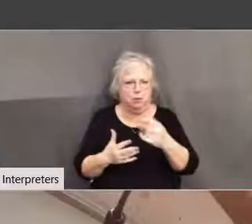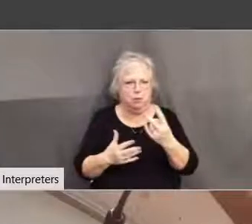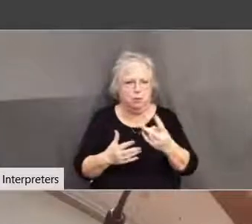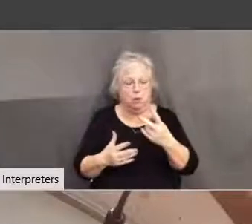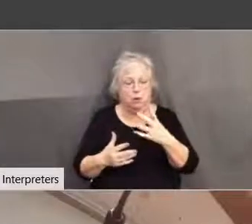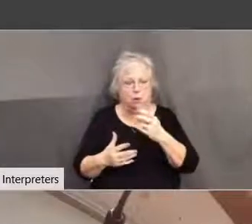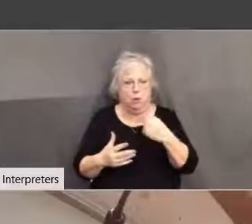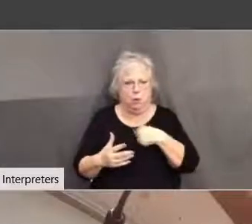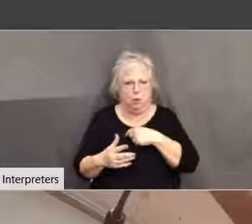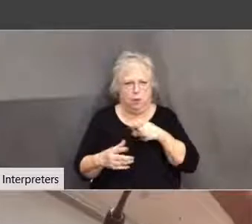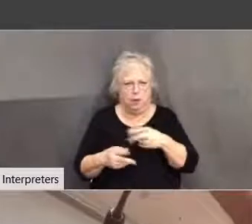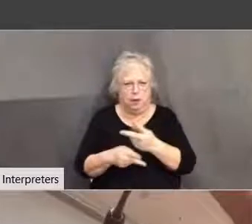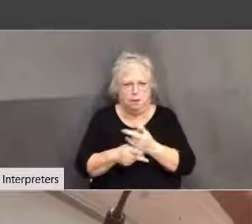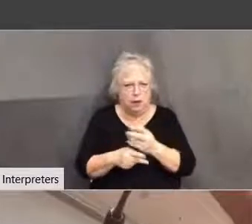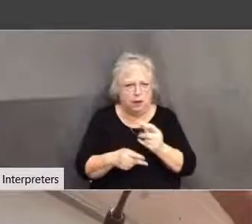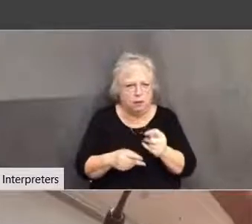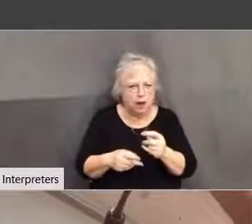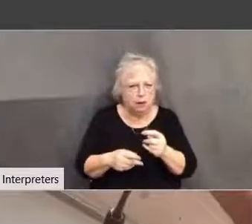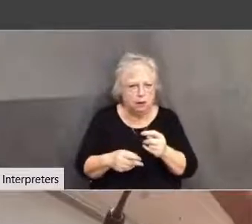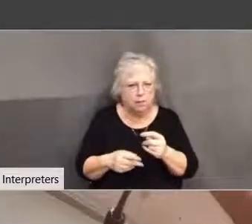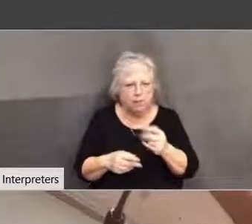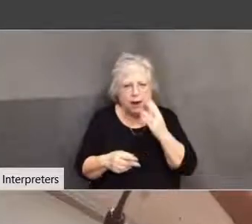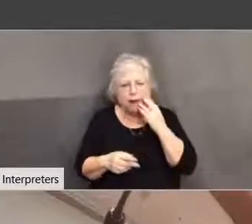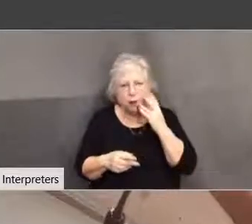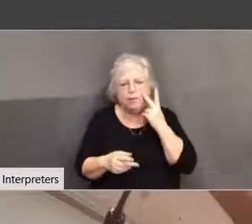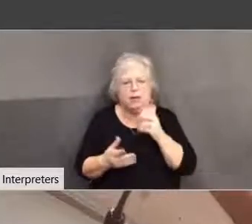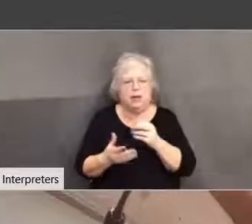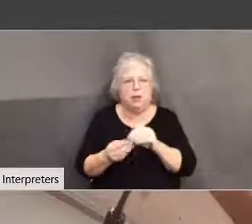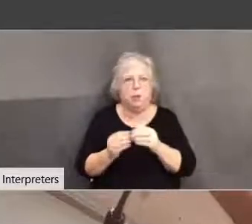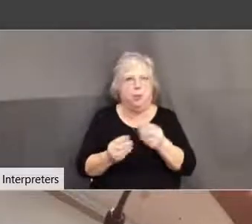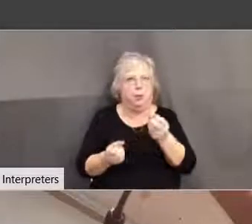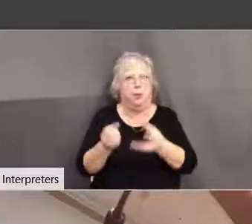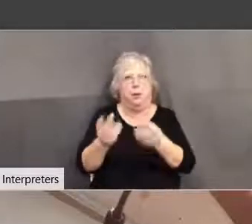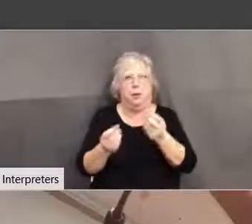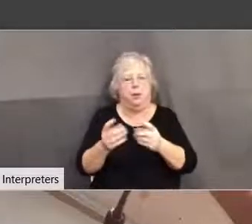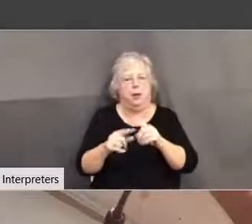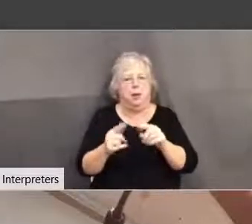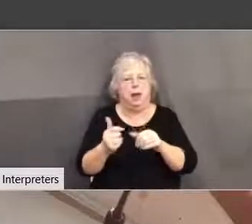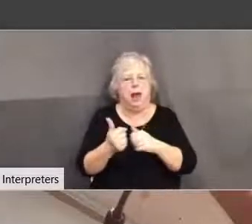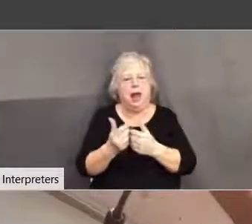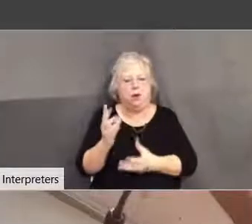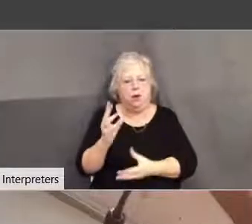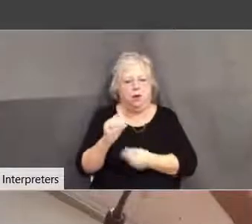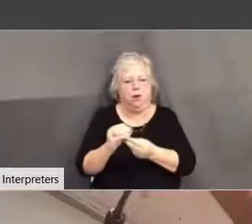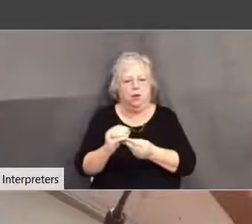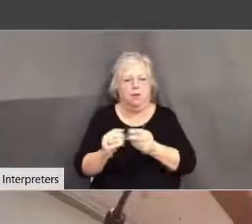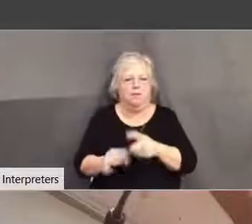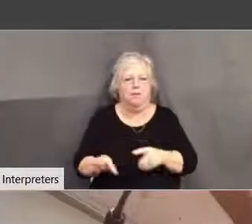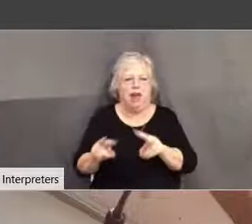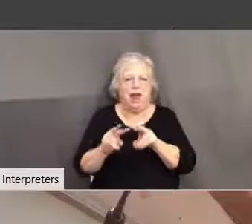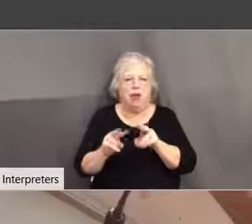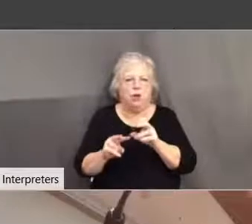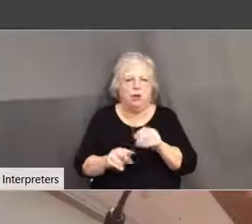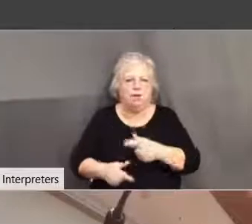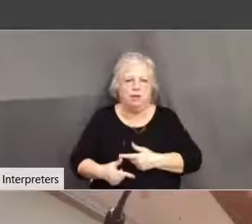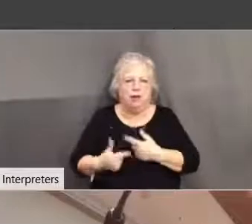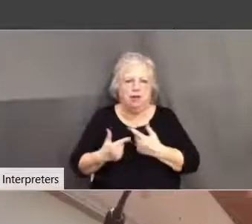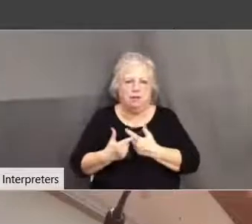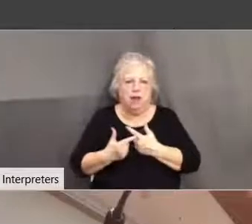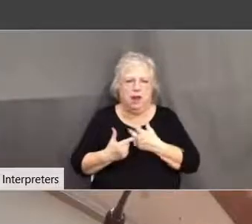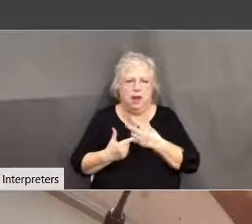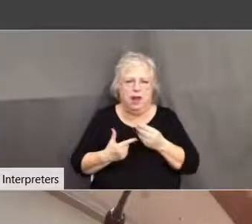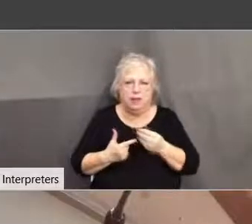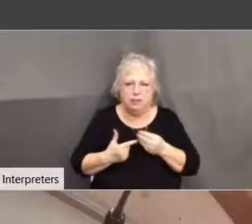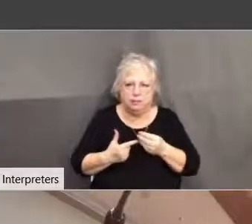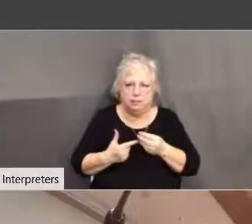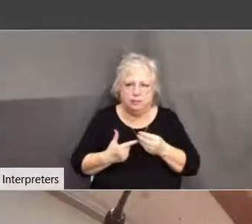out, I'm in a lot of numbers tossed around, but I don't know how you quantify the value of a life. And as Dean made a point earlier that a lot of these deaths